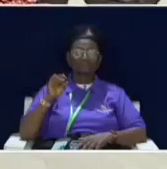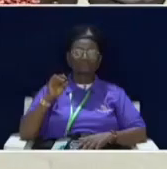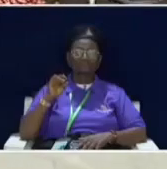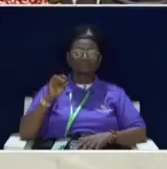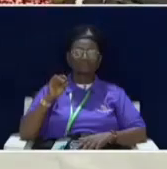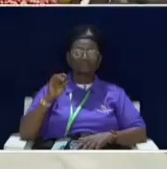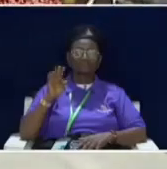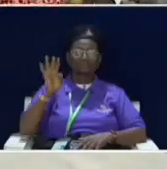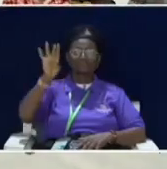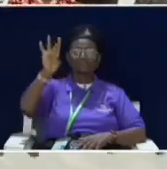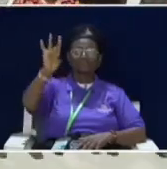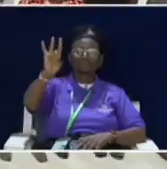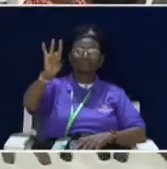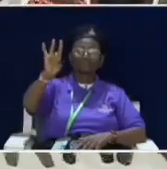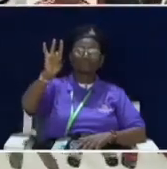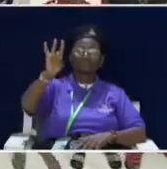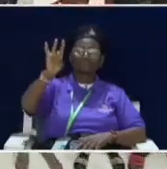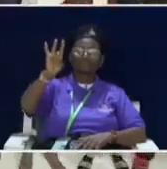Eight.